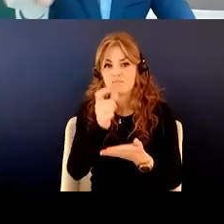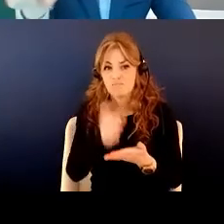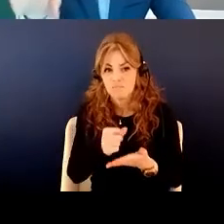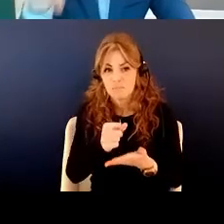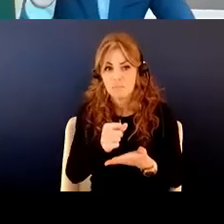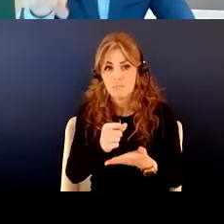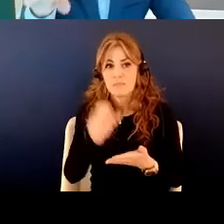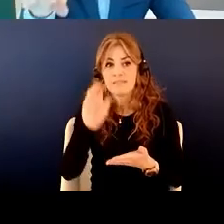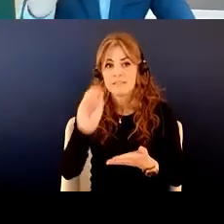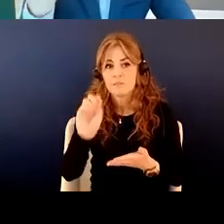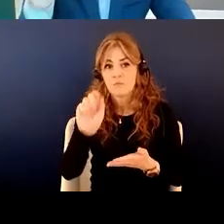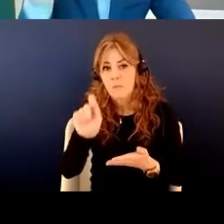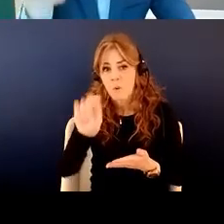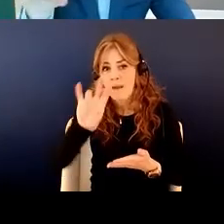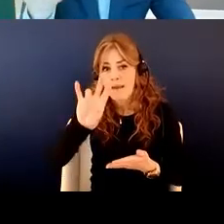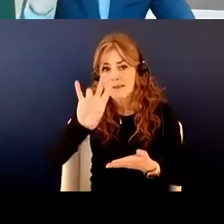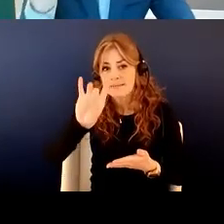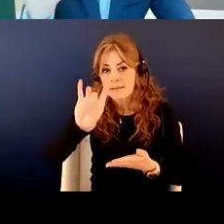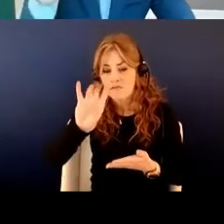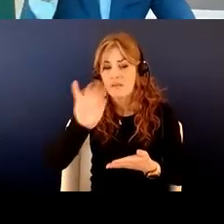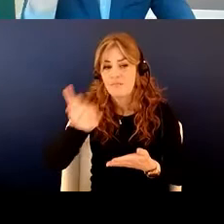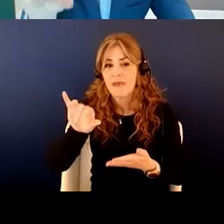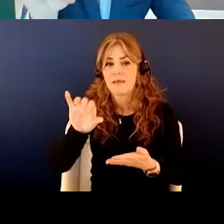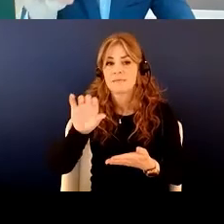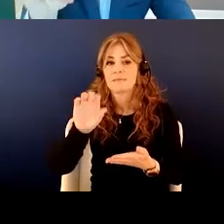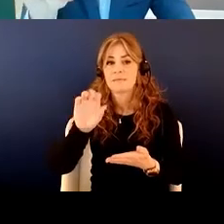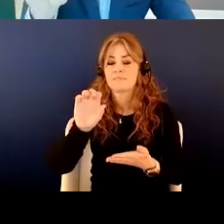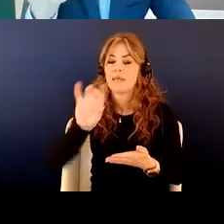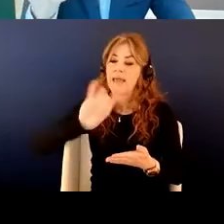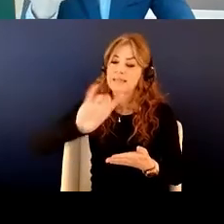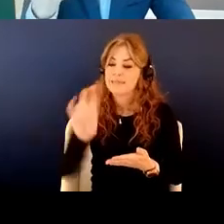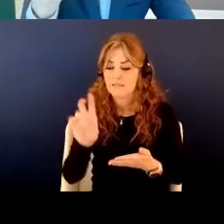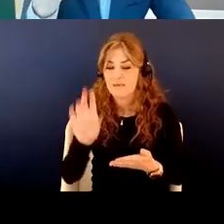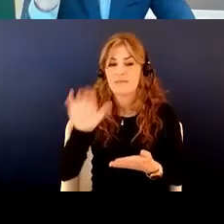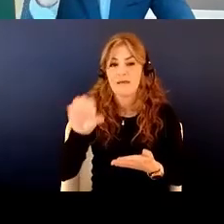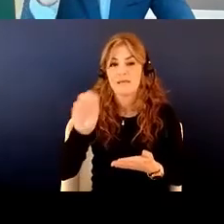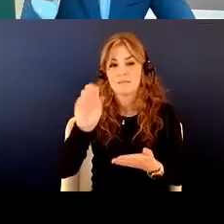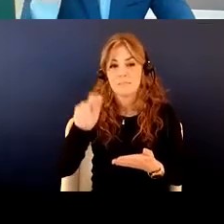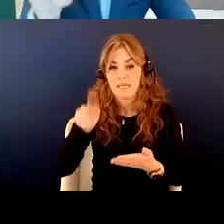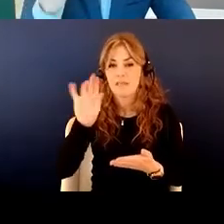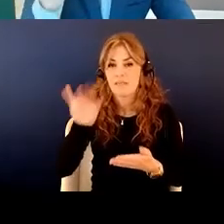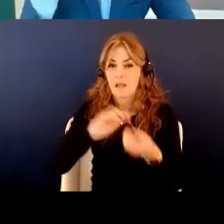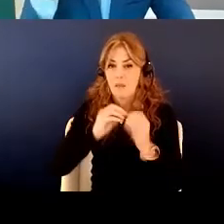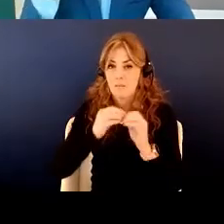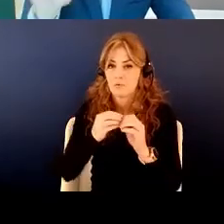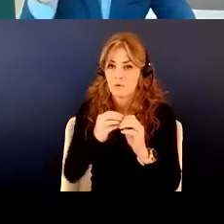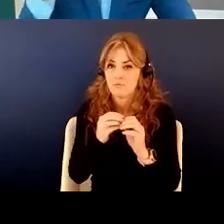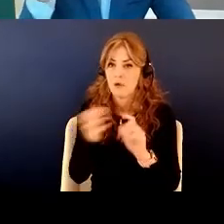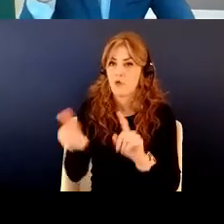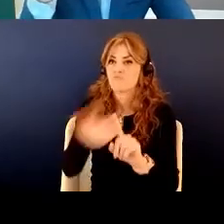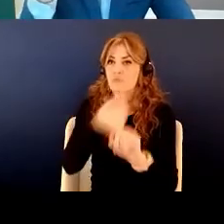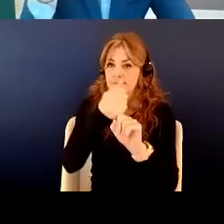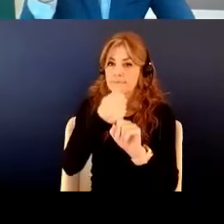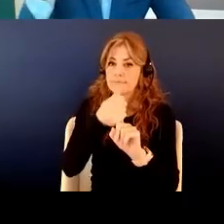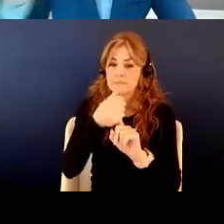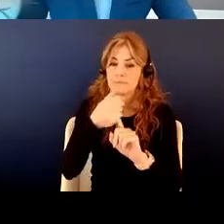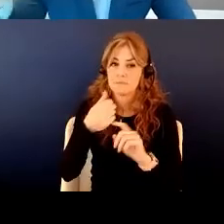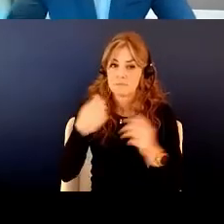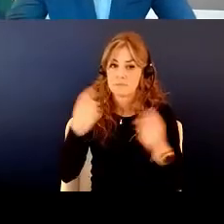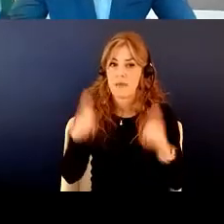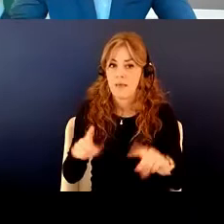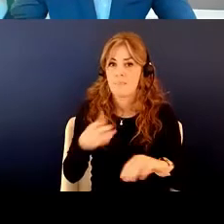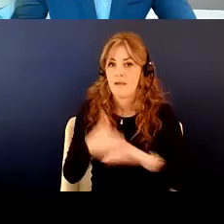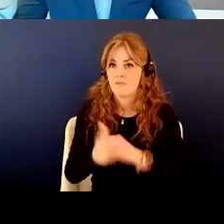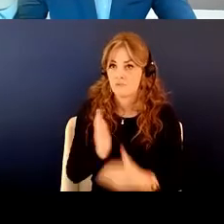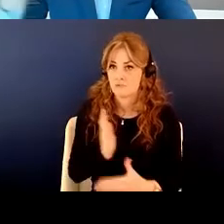says 0.87. So that's the mean number of arrests that occurred after the